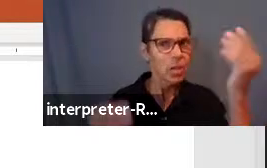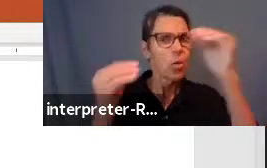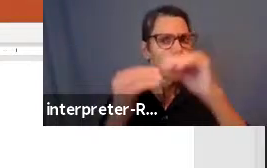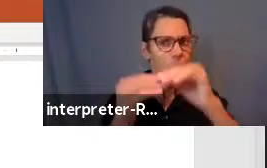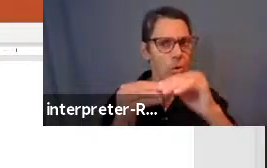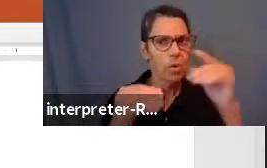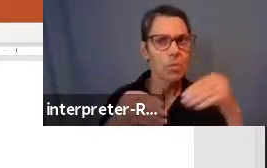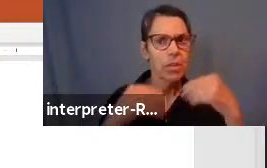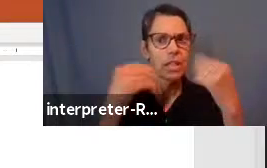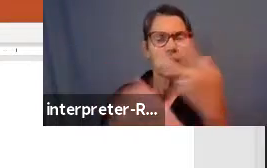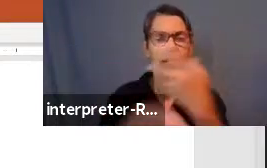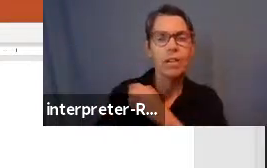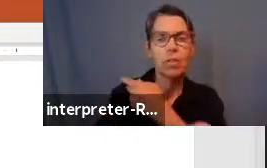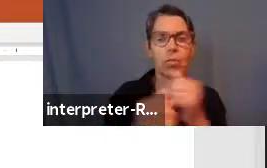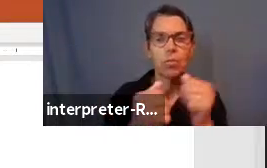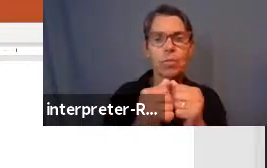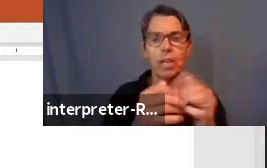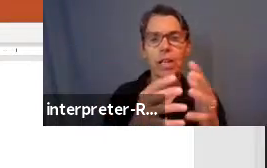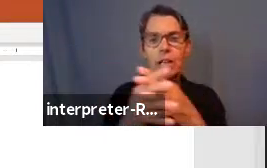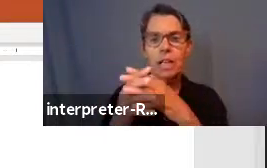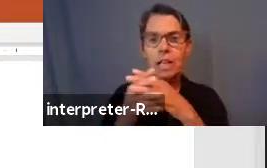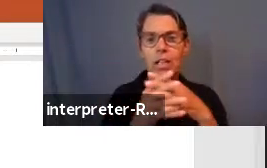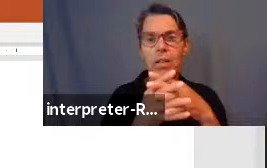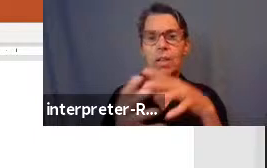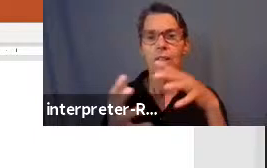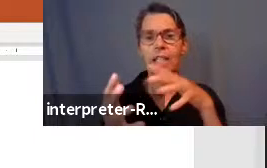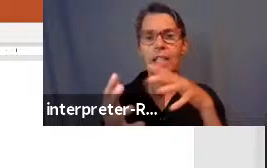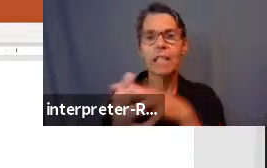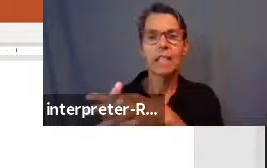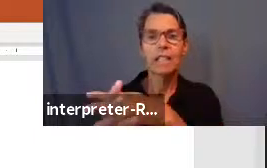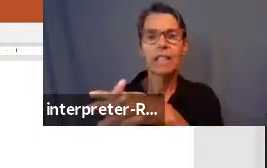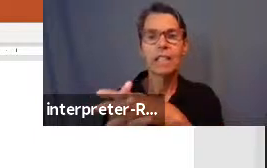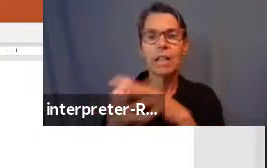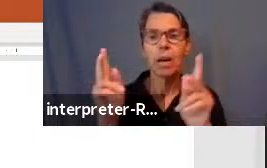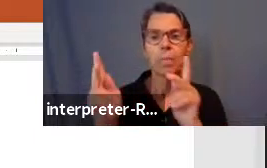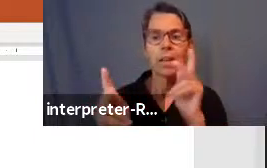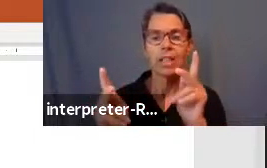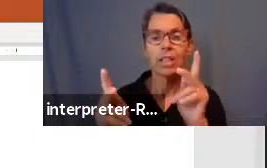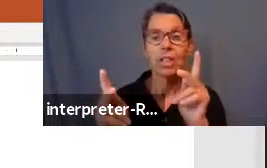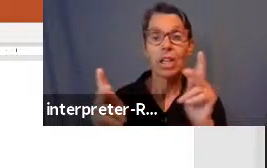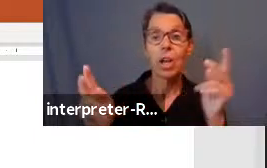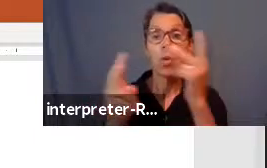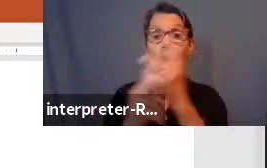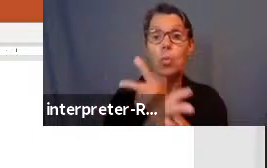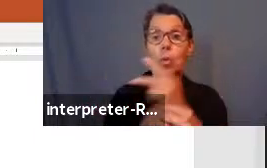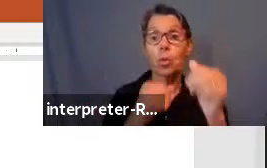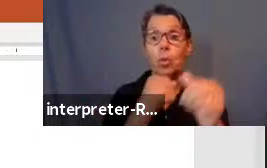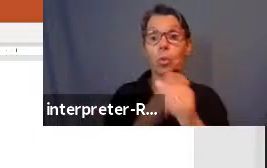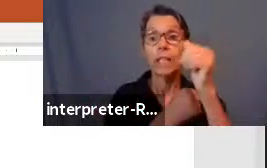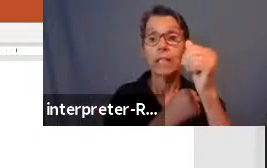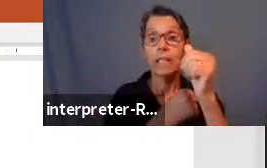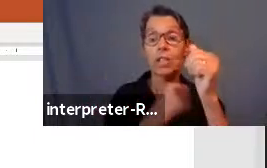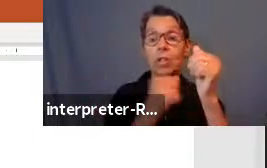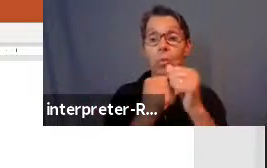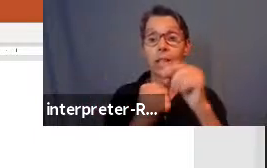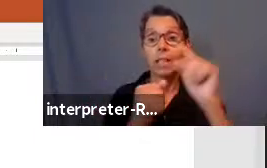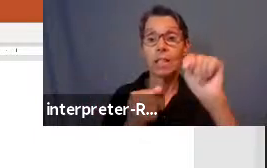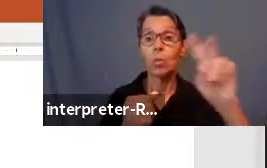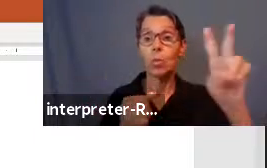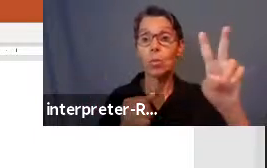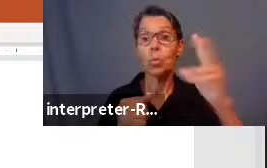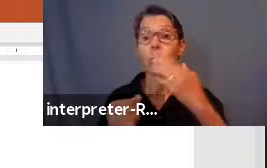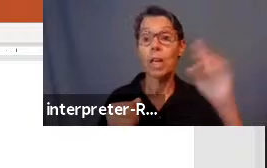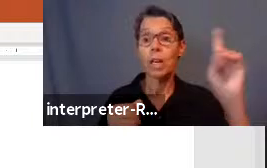With American Indian population at much higher risk or higher levels of type 2